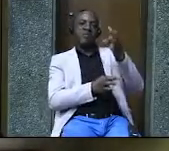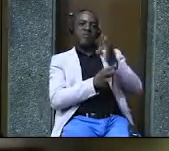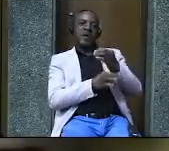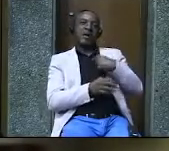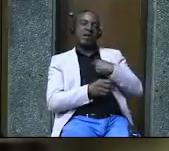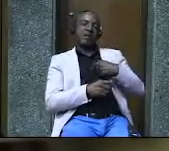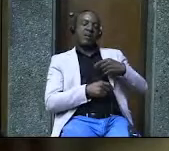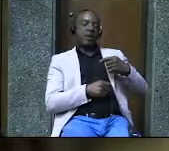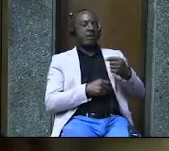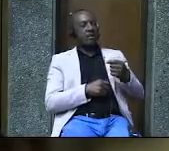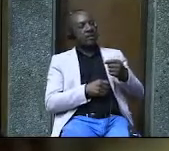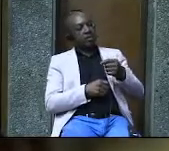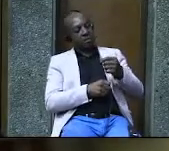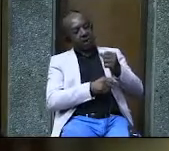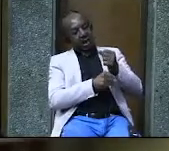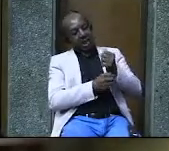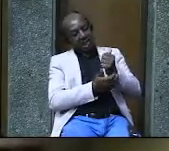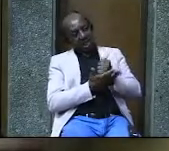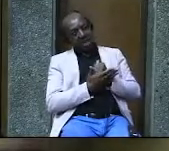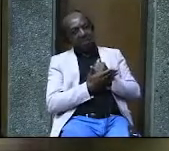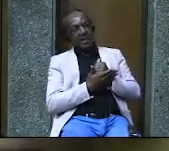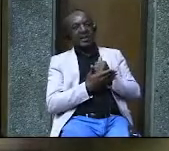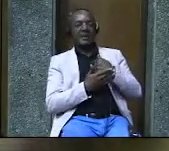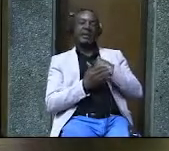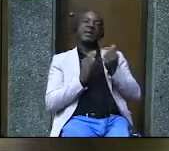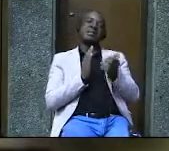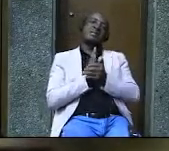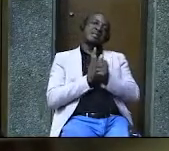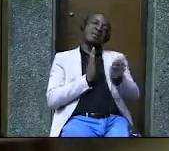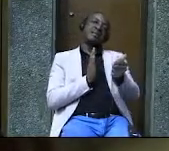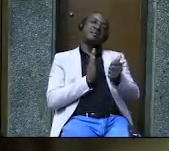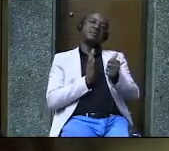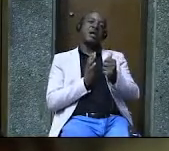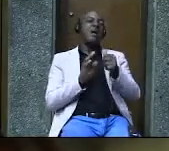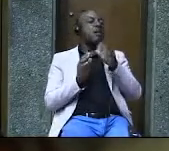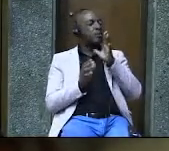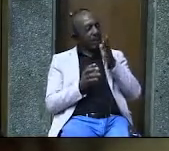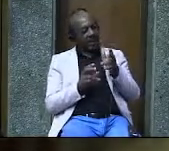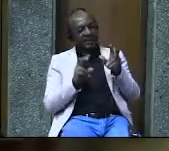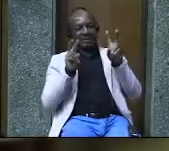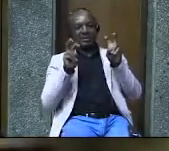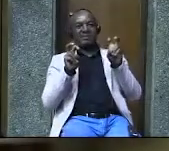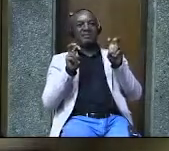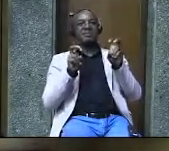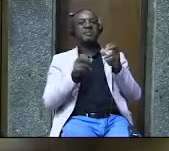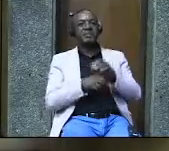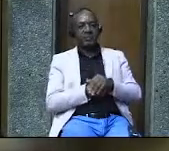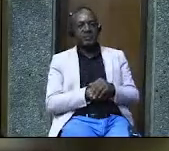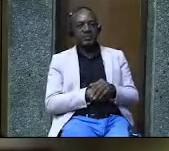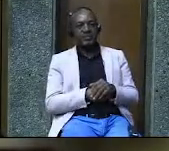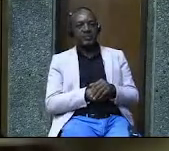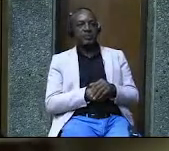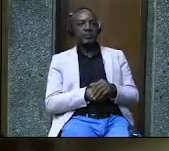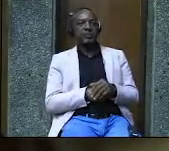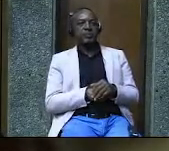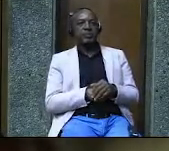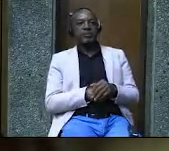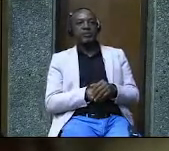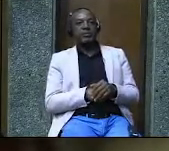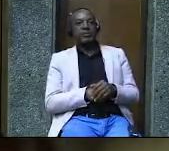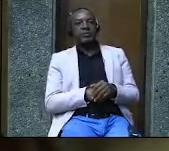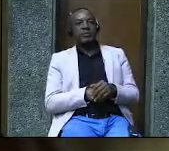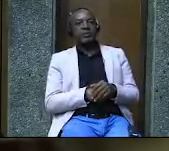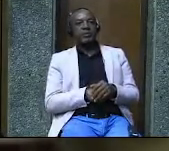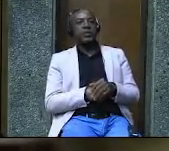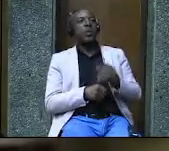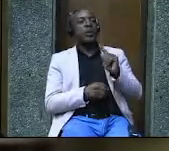kuyiphi inhlangano. Ziningi zingangoboya benyamazana. What I'm trying